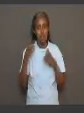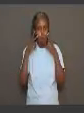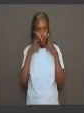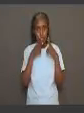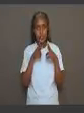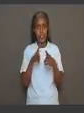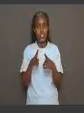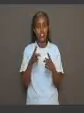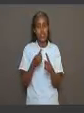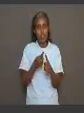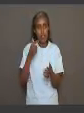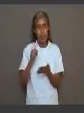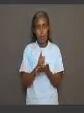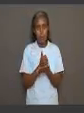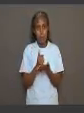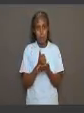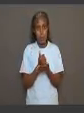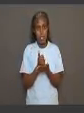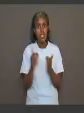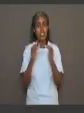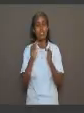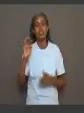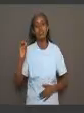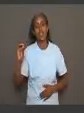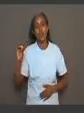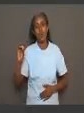observations from mean is 0.